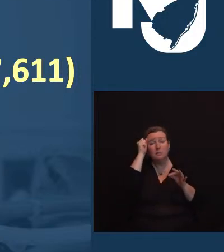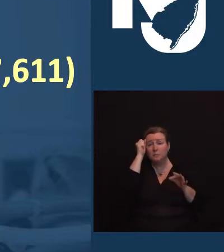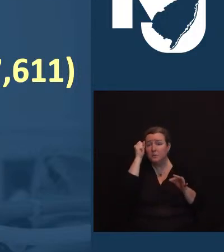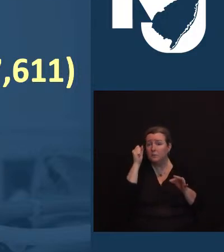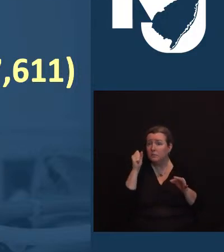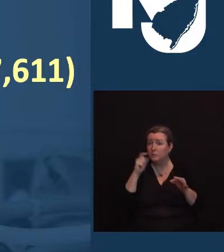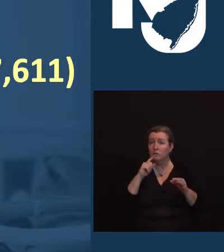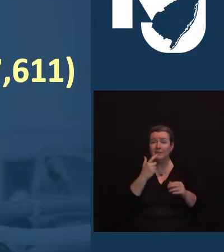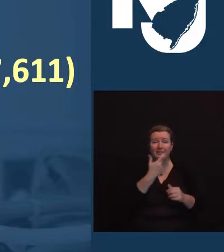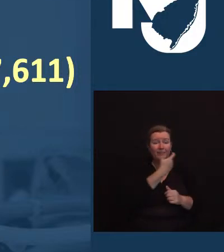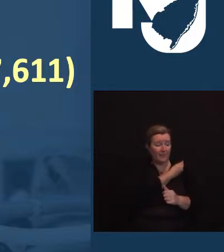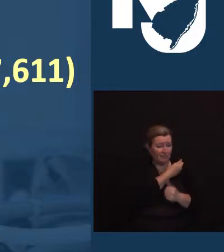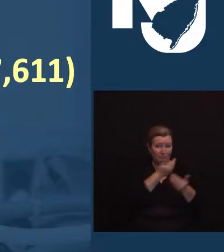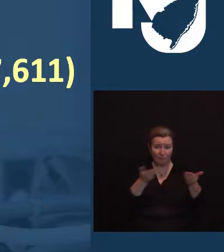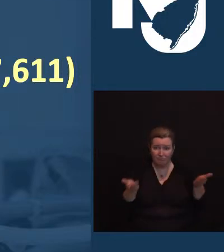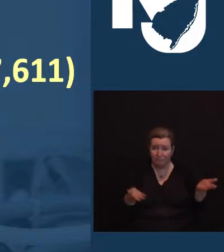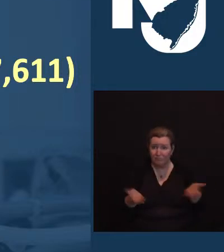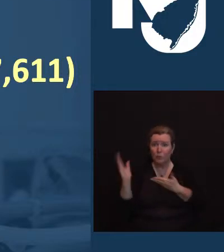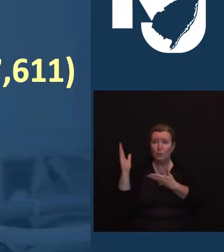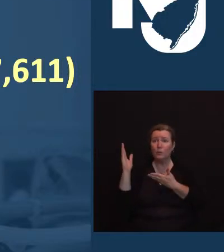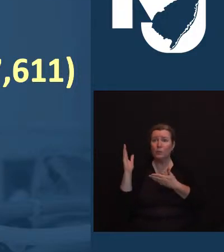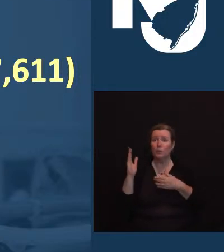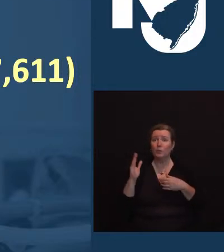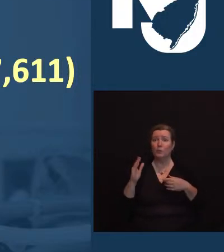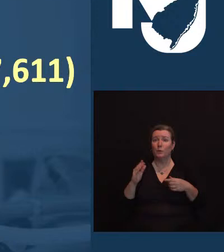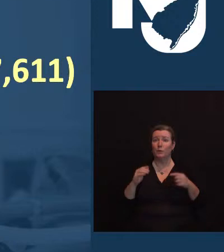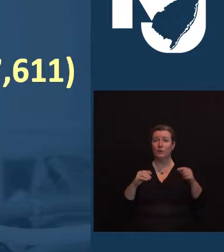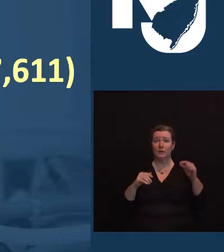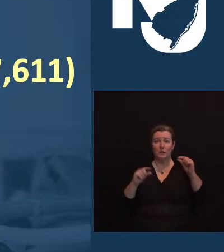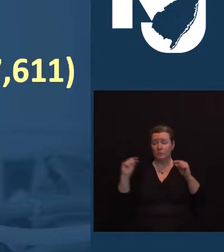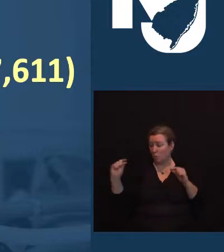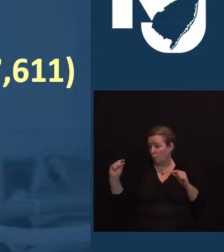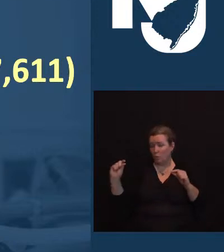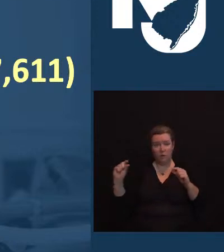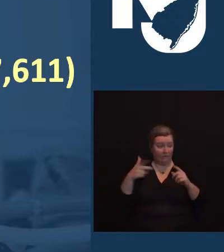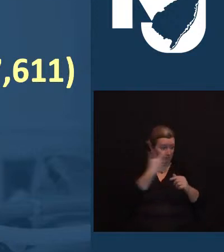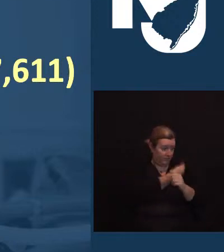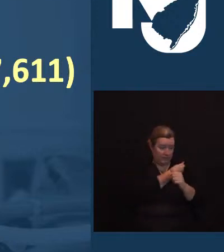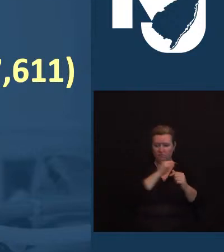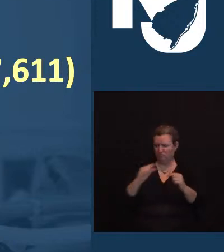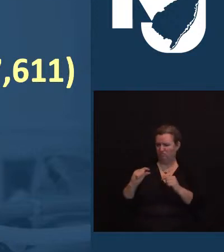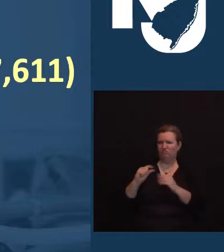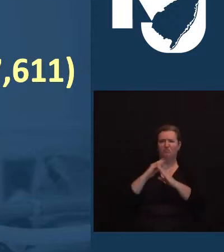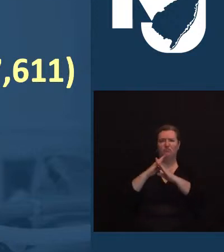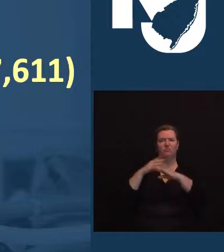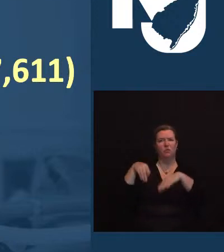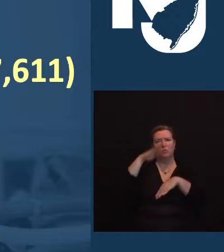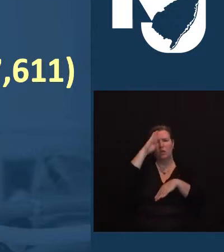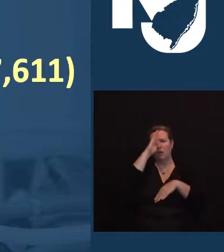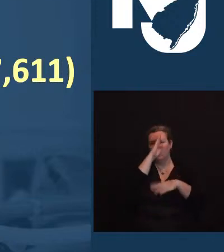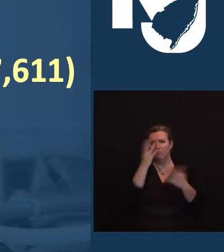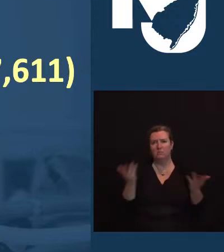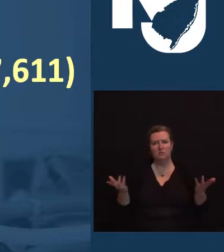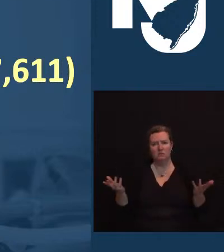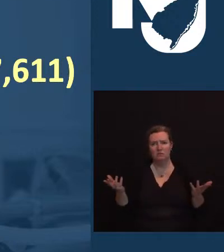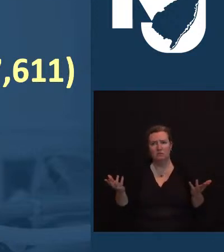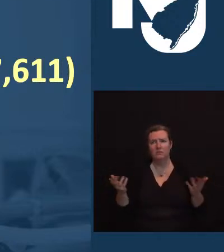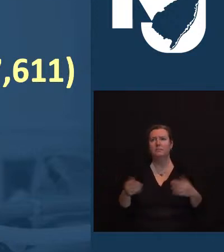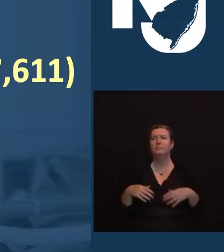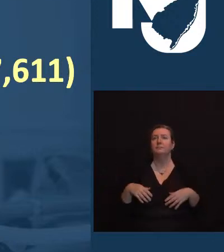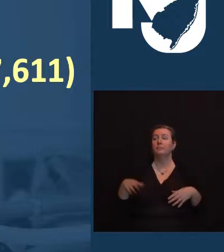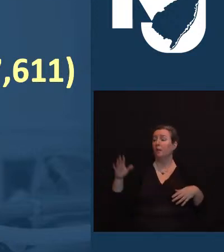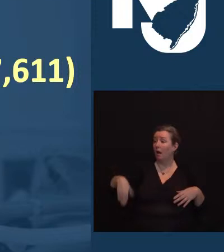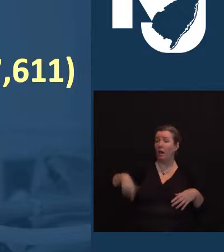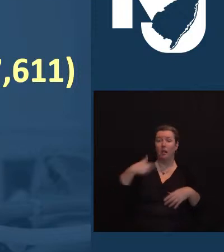very small minority of those entering our hospitals for COVID-related illness. And in this case, the unvaccinated measure